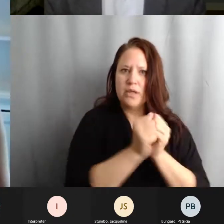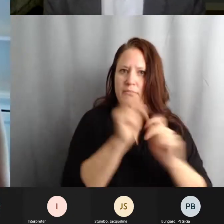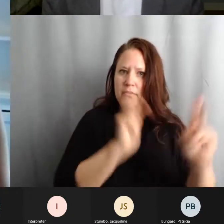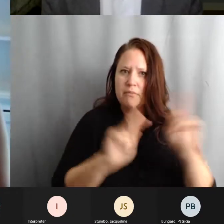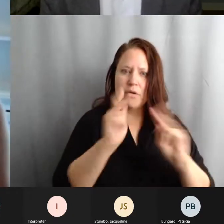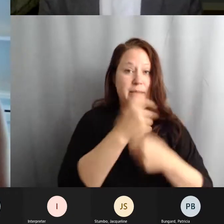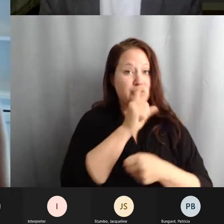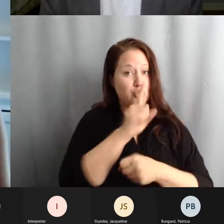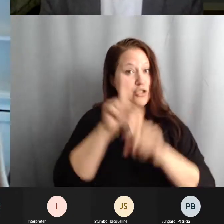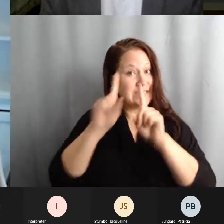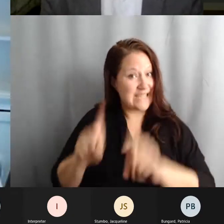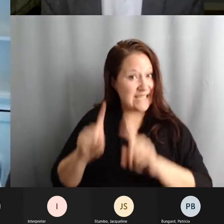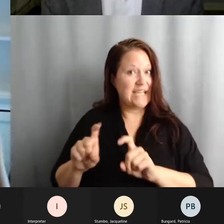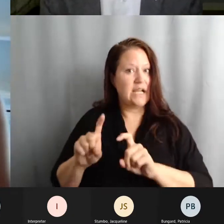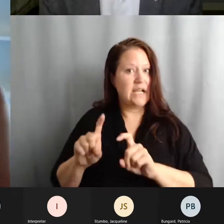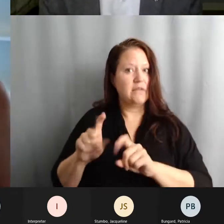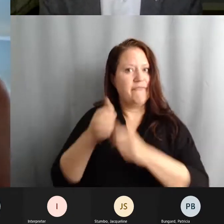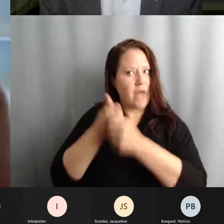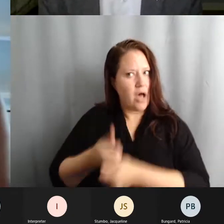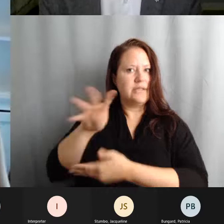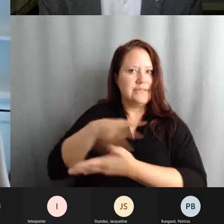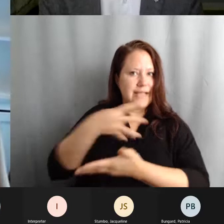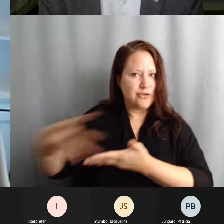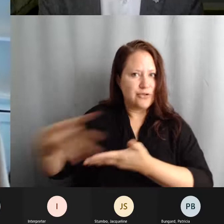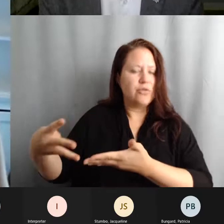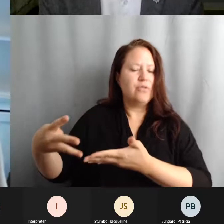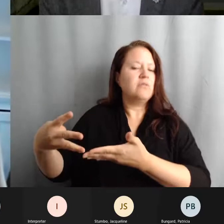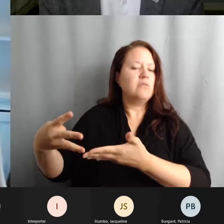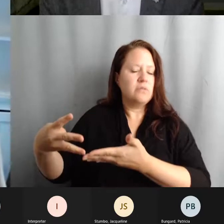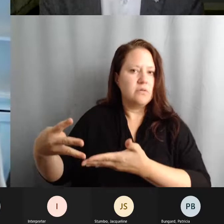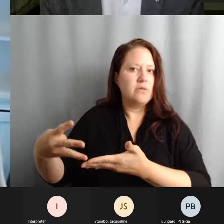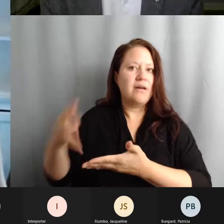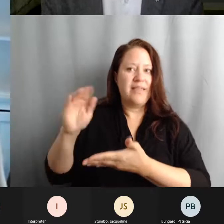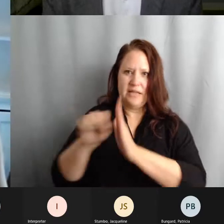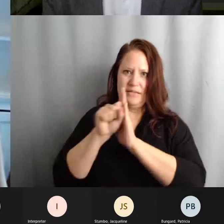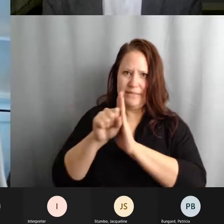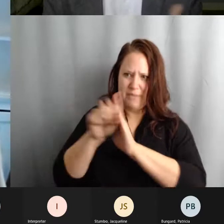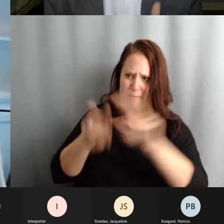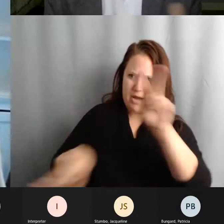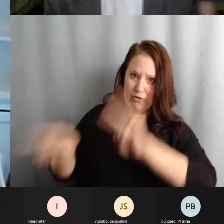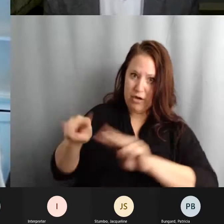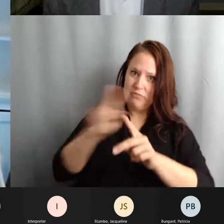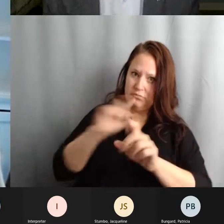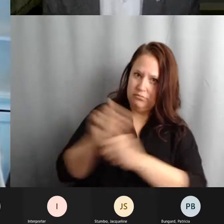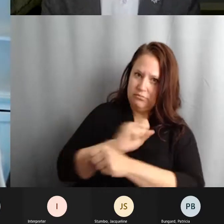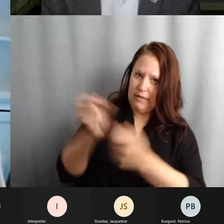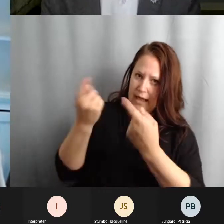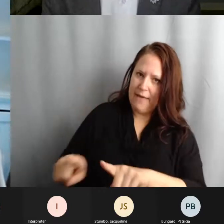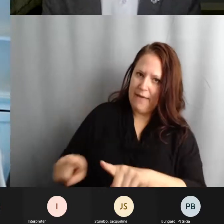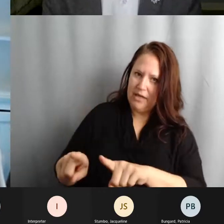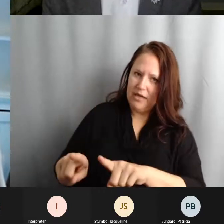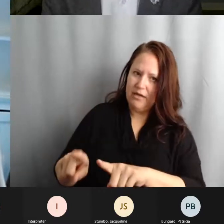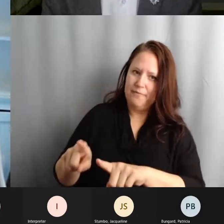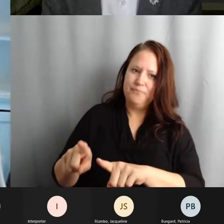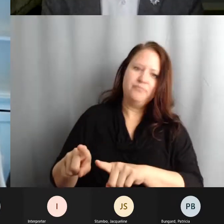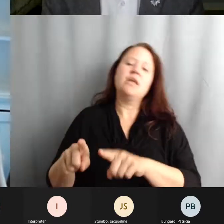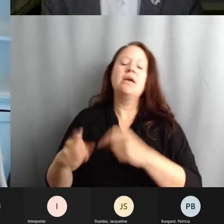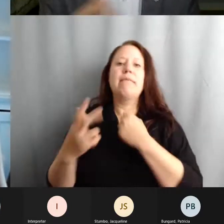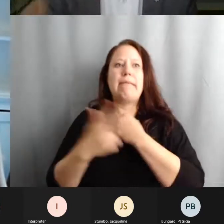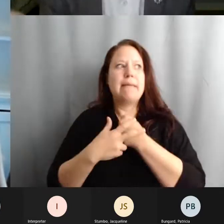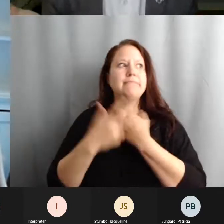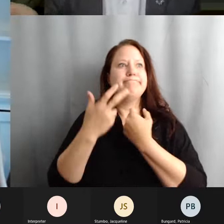they are testing on that schedule as indicated, that symptom monitoring is occurring to maintain the safety for our campus